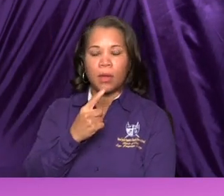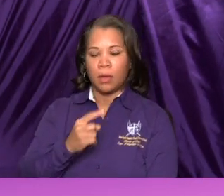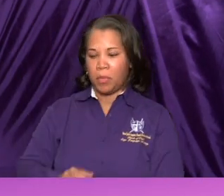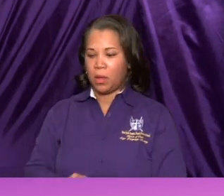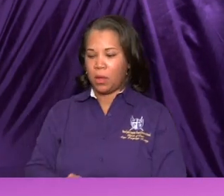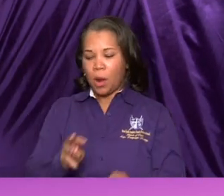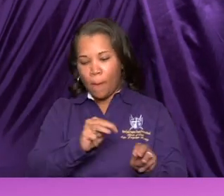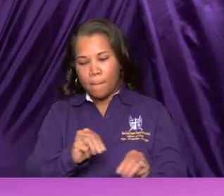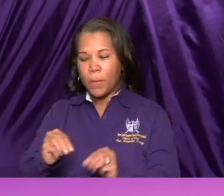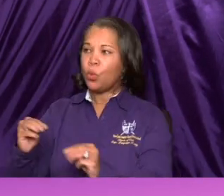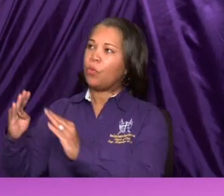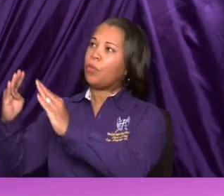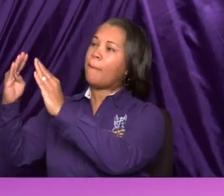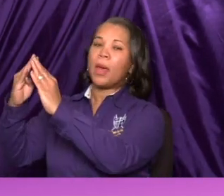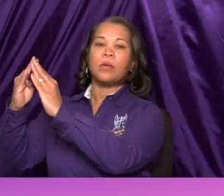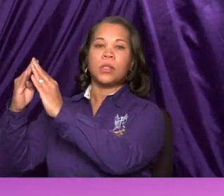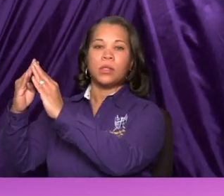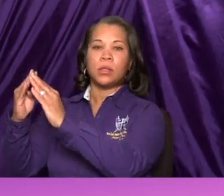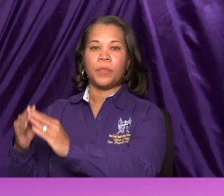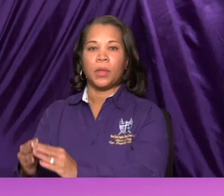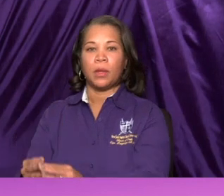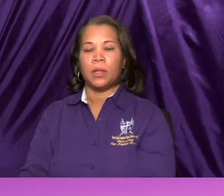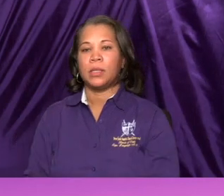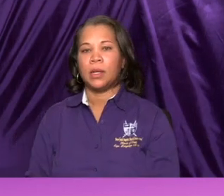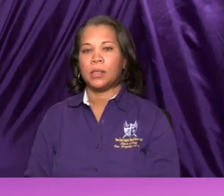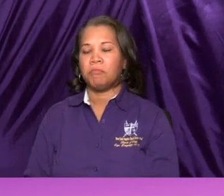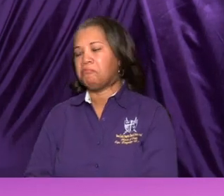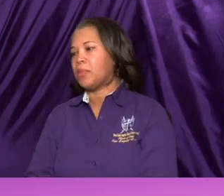mountains? I'm stuck in darkness.